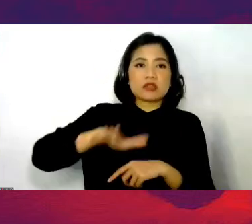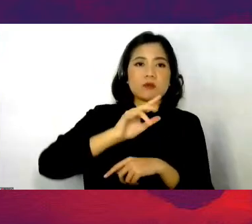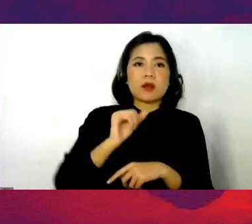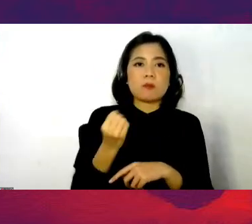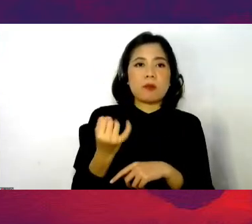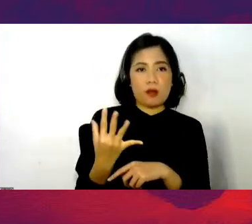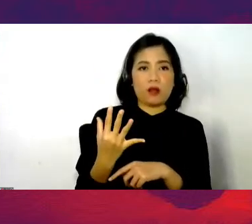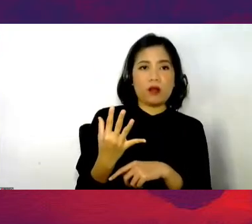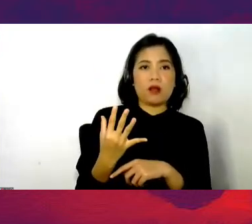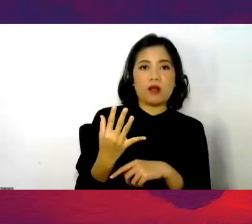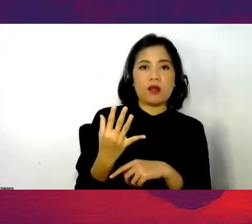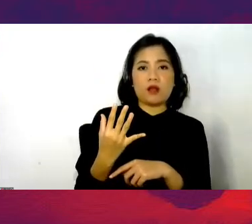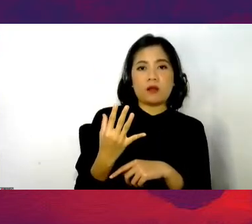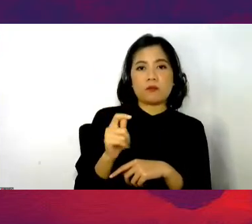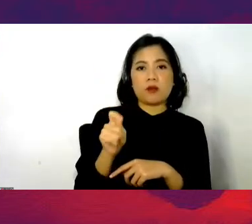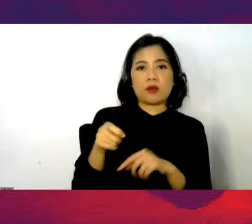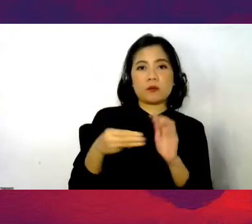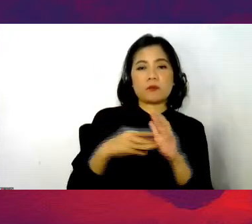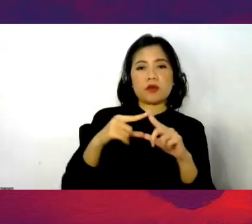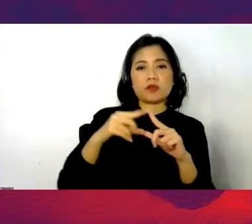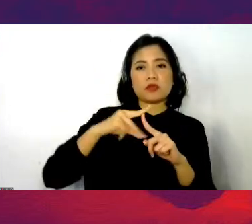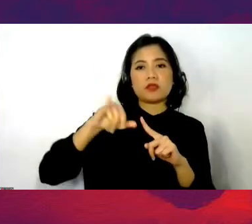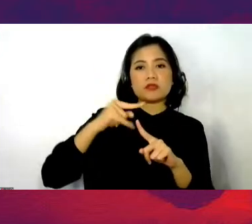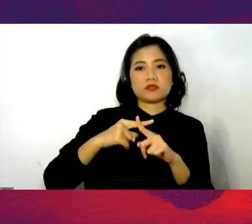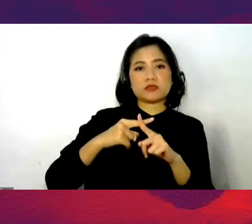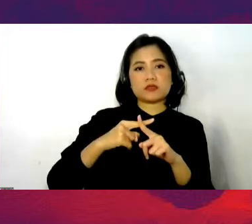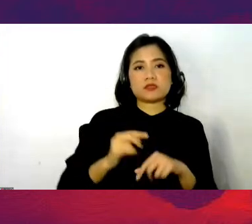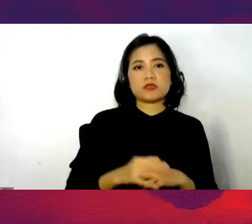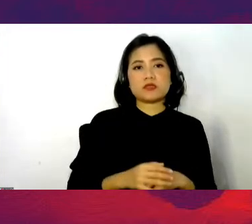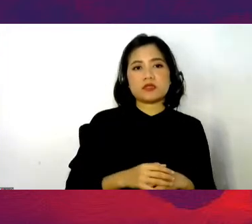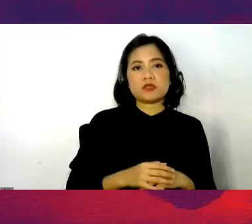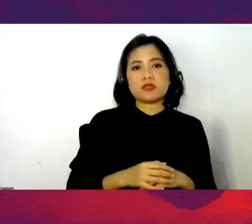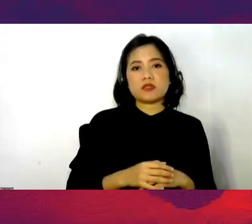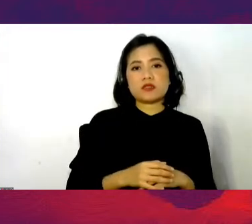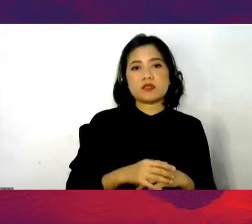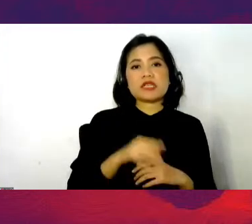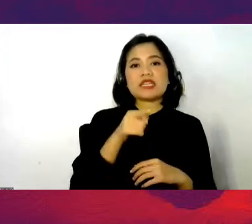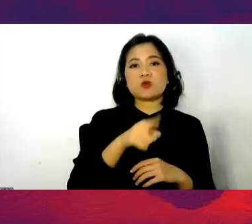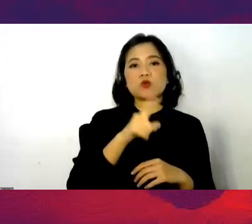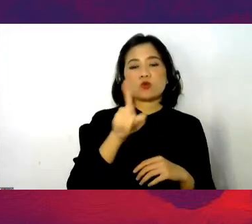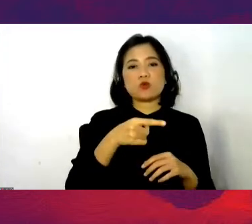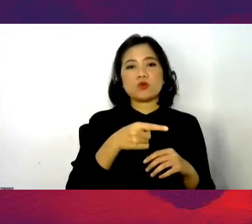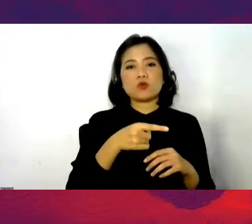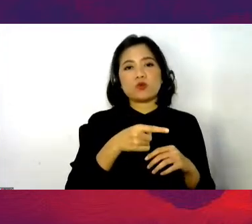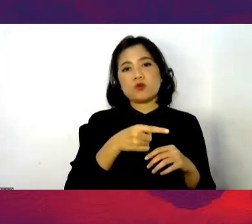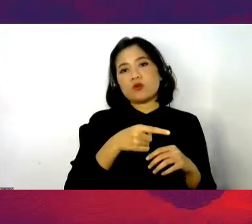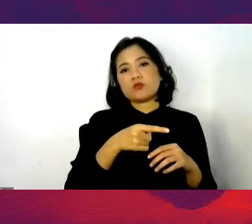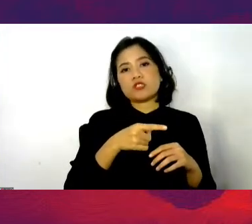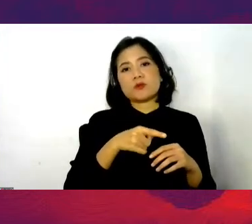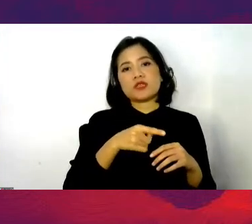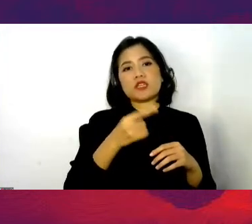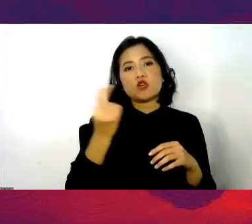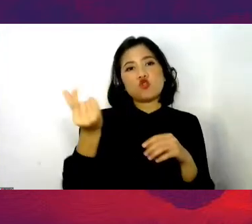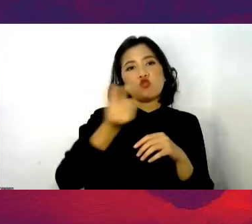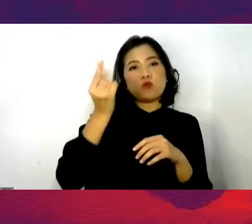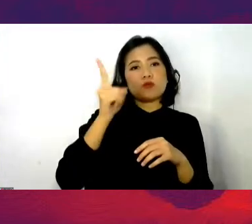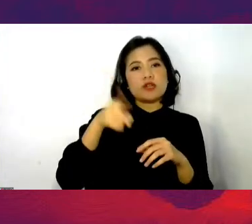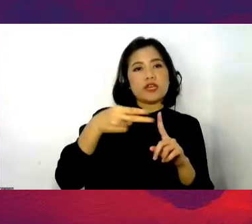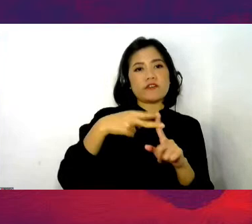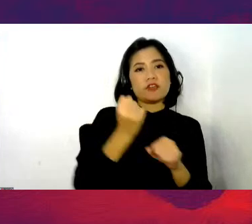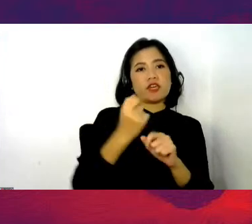example. And let's assume equal weights, just for example. This is coming from the US environment, from our paper